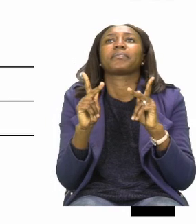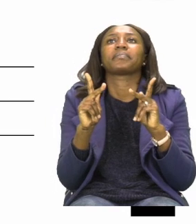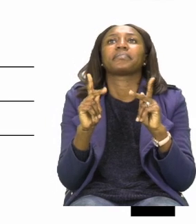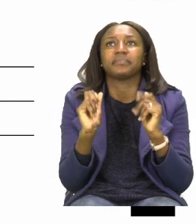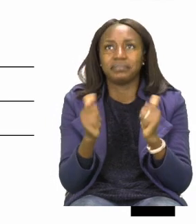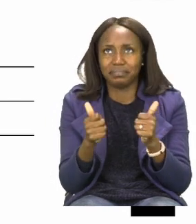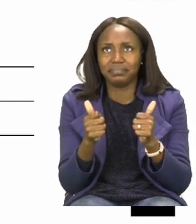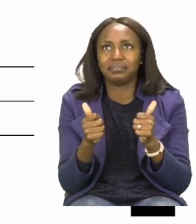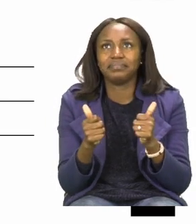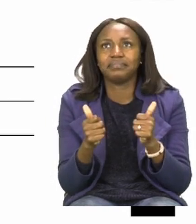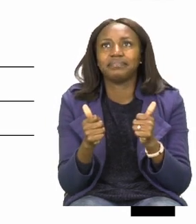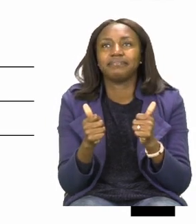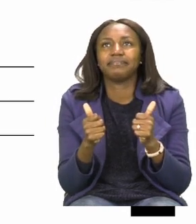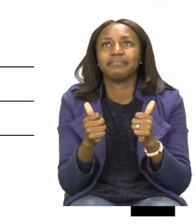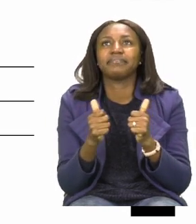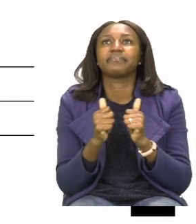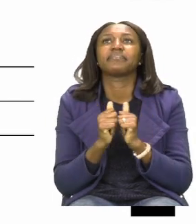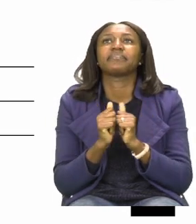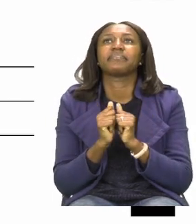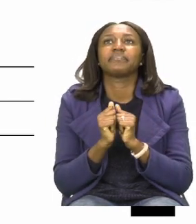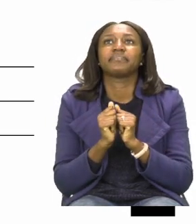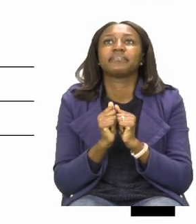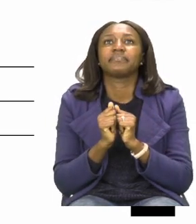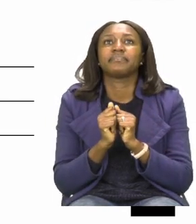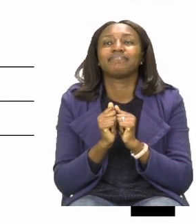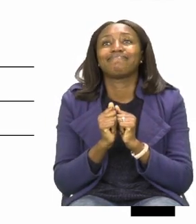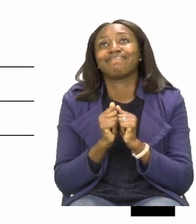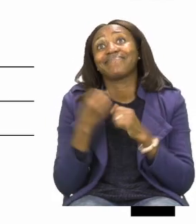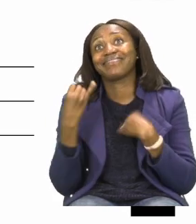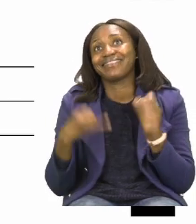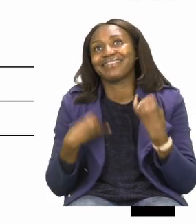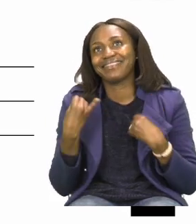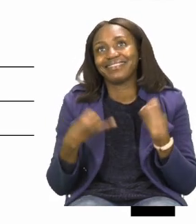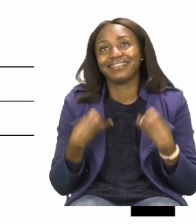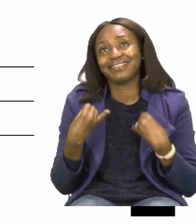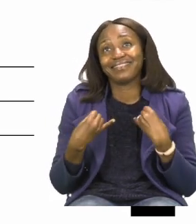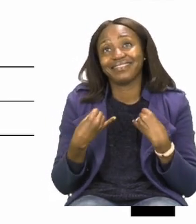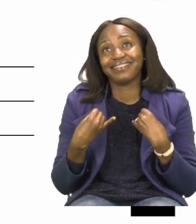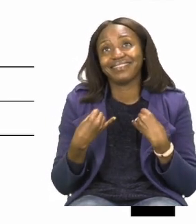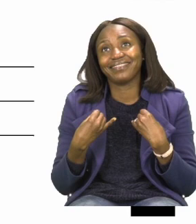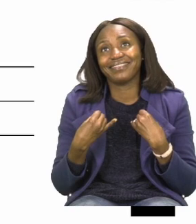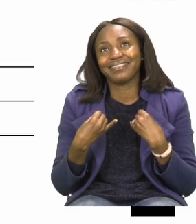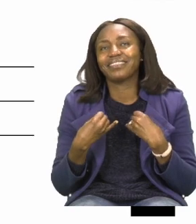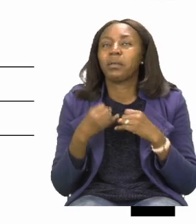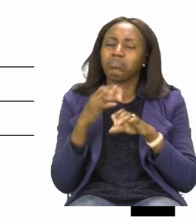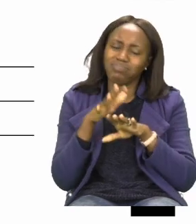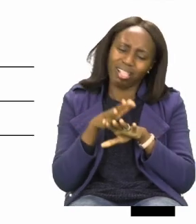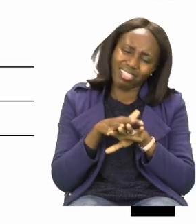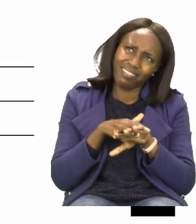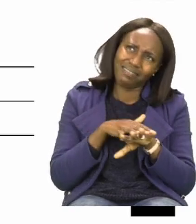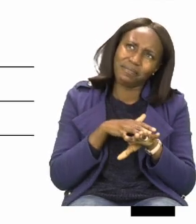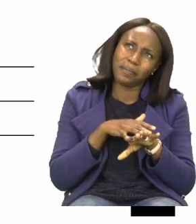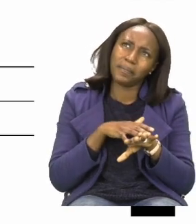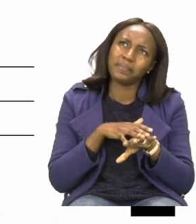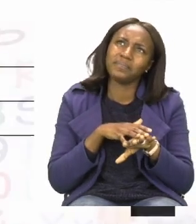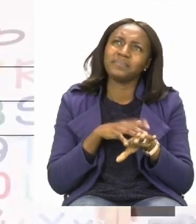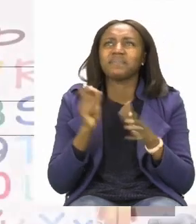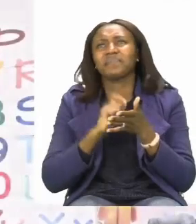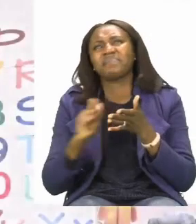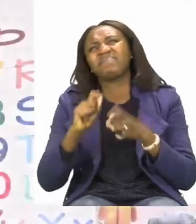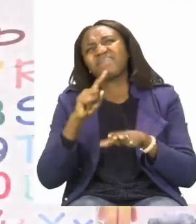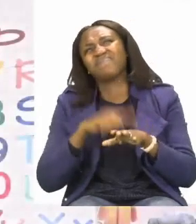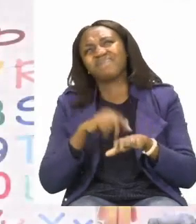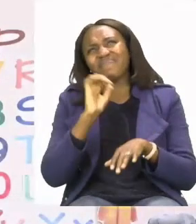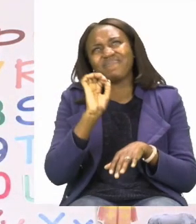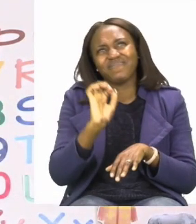answers are correct. So have fun with this one, boys and girls. Take your time, there's no rush.